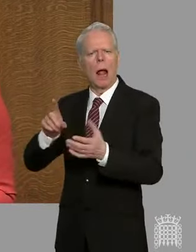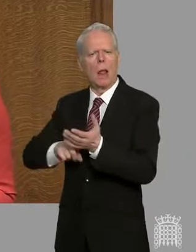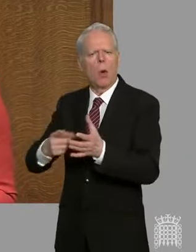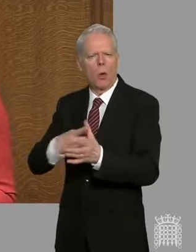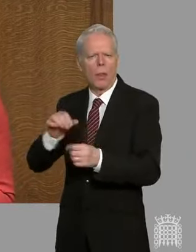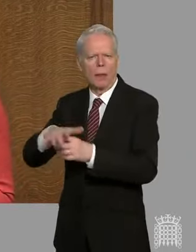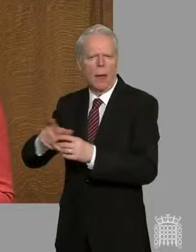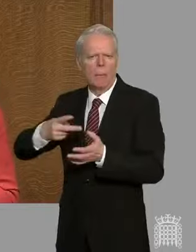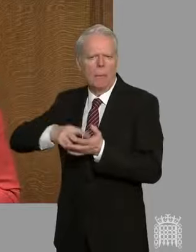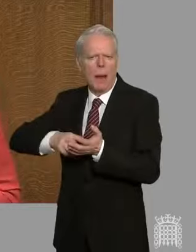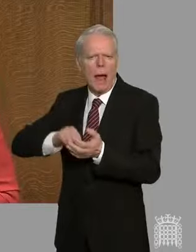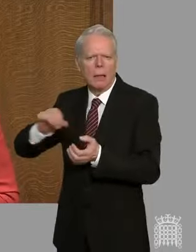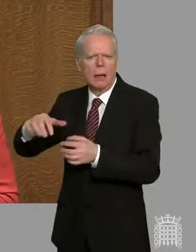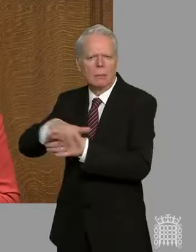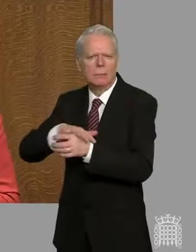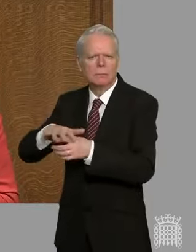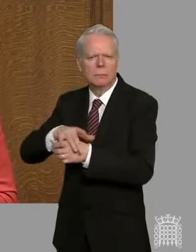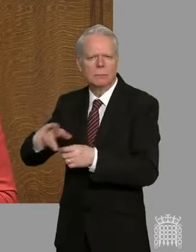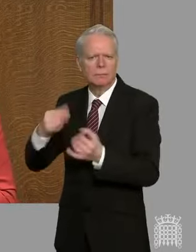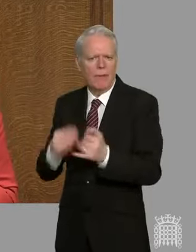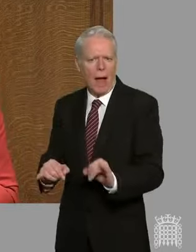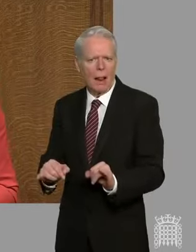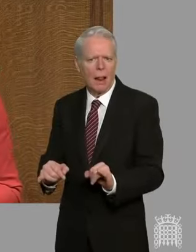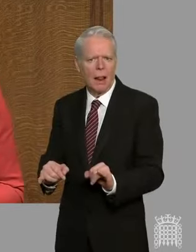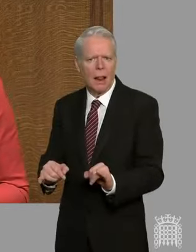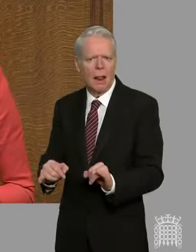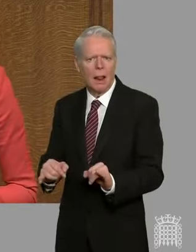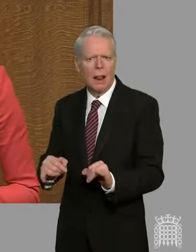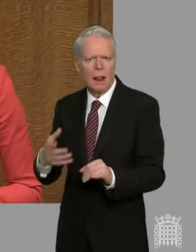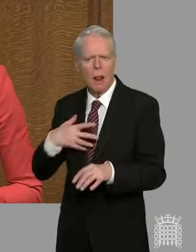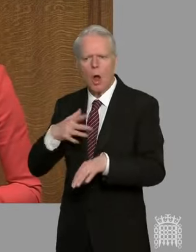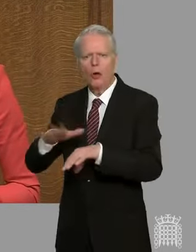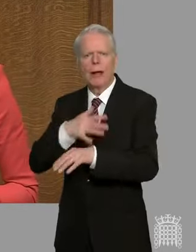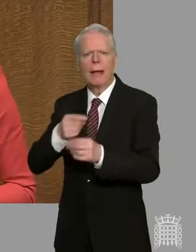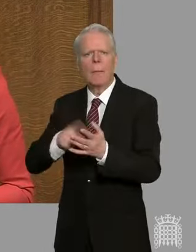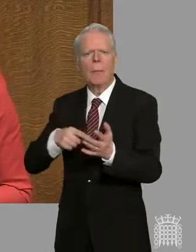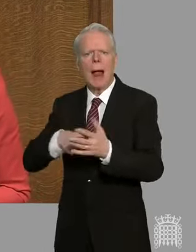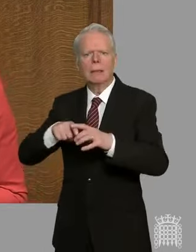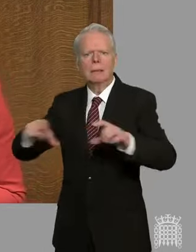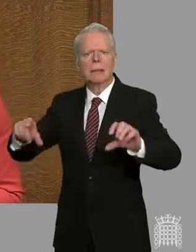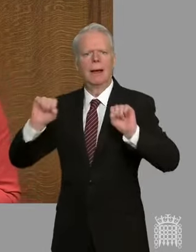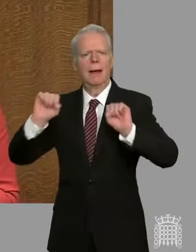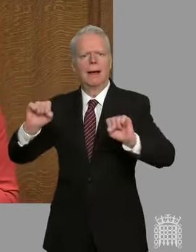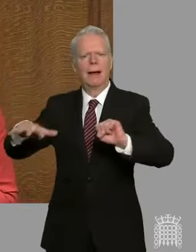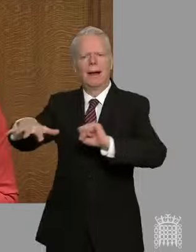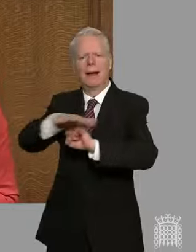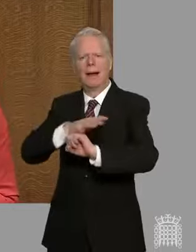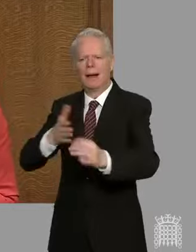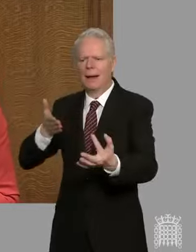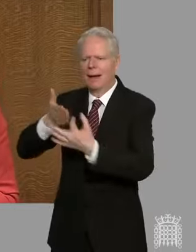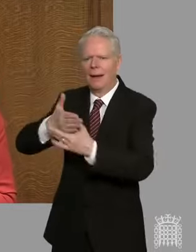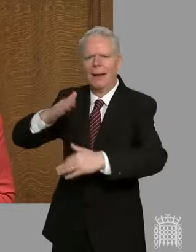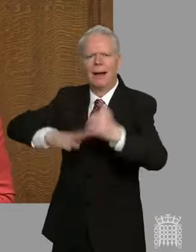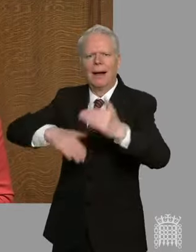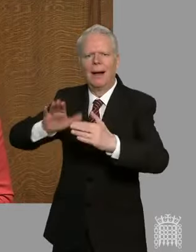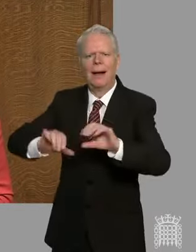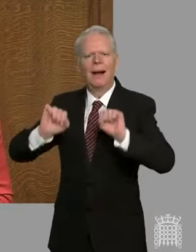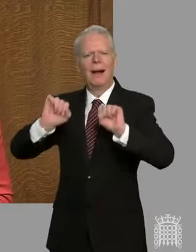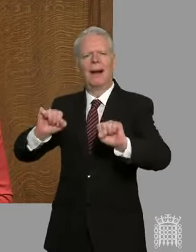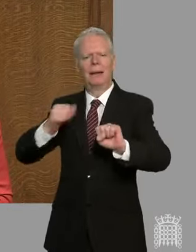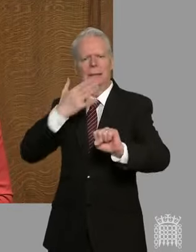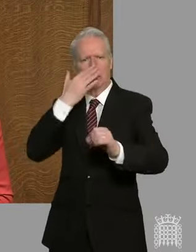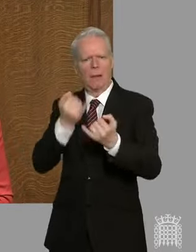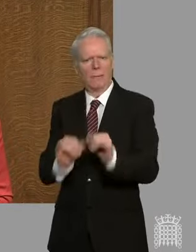and a graveyard. So can the Prime Minister define what grey belt actually is, or is it simply a grey area to allow